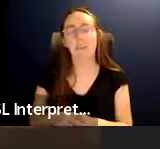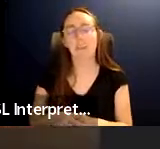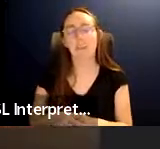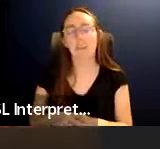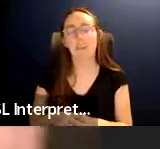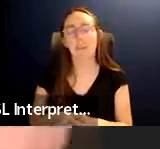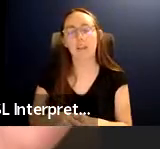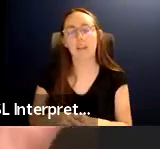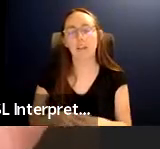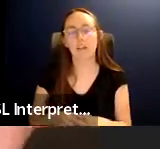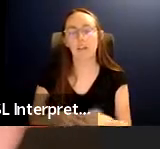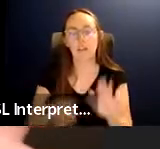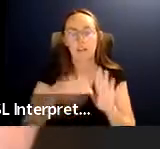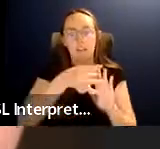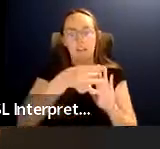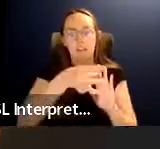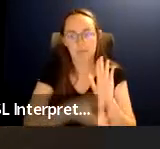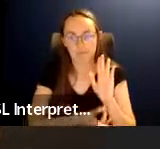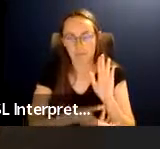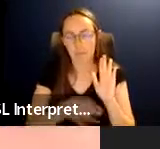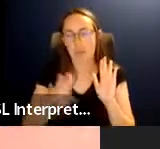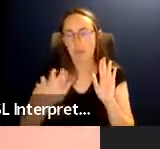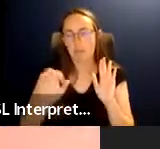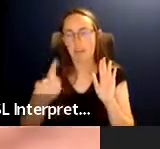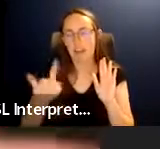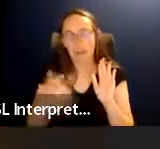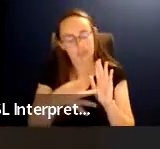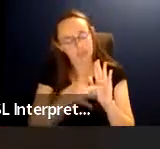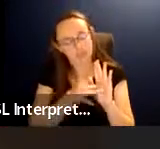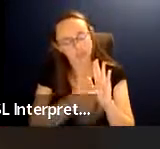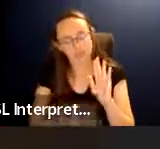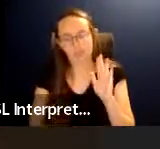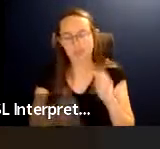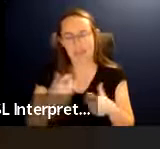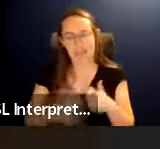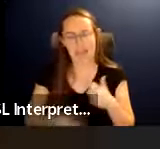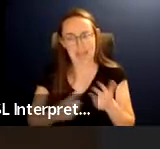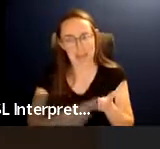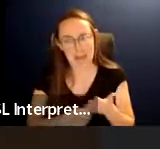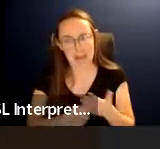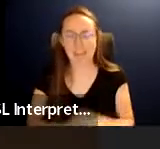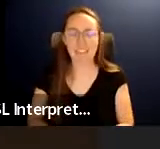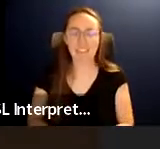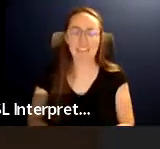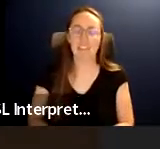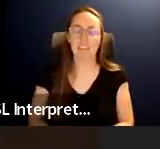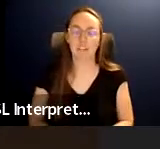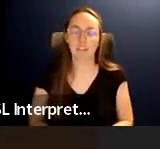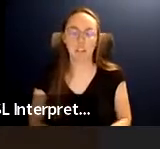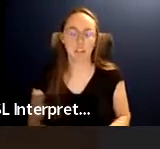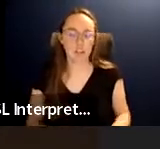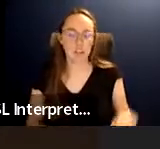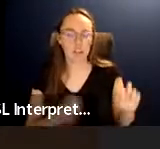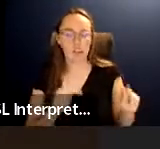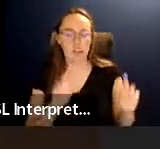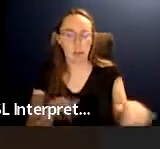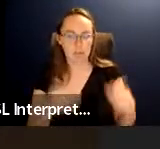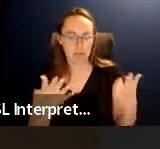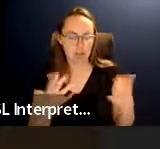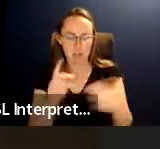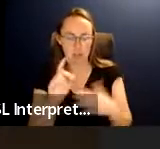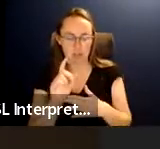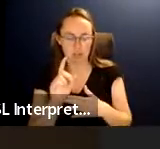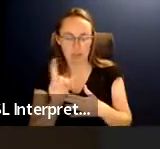the biggest part is getting the backings off of tape. All right, I'm going to give you a second here